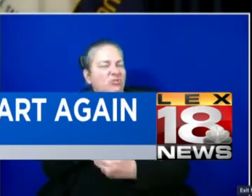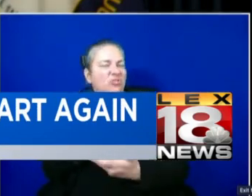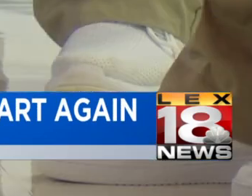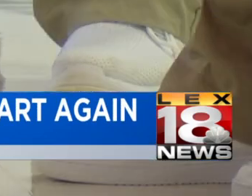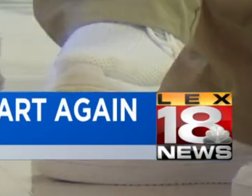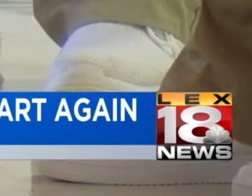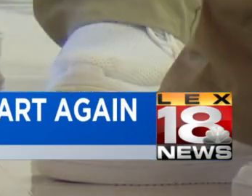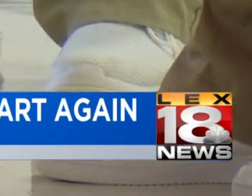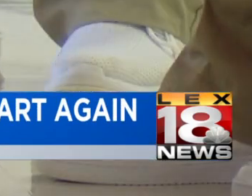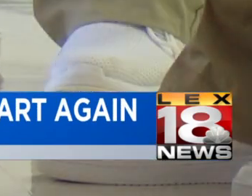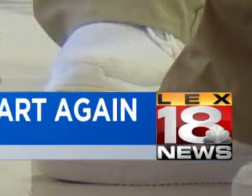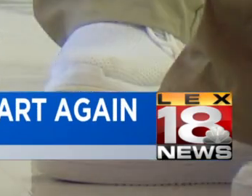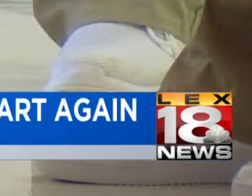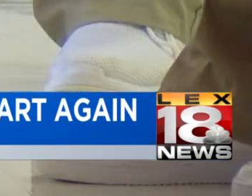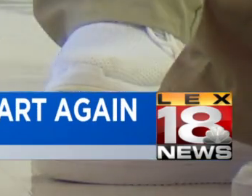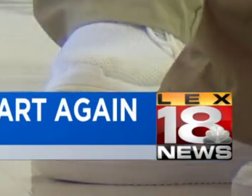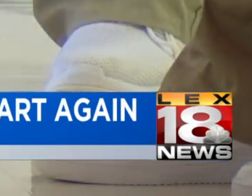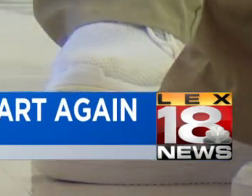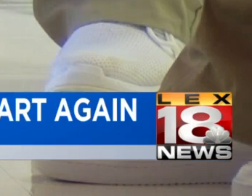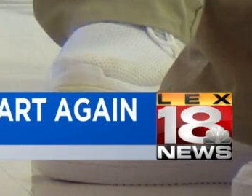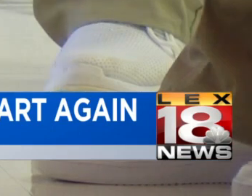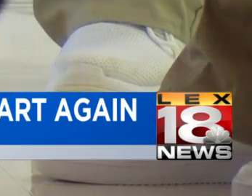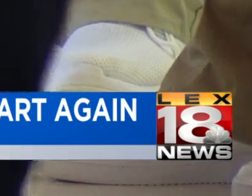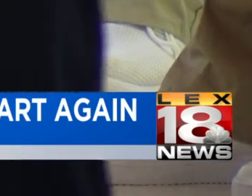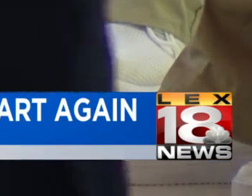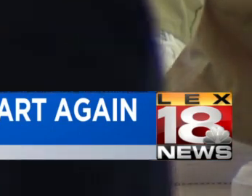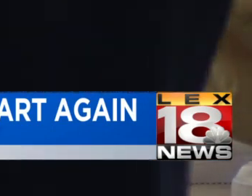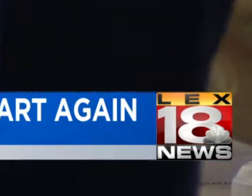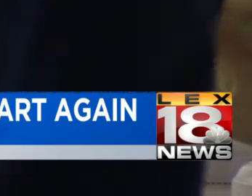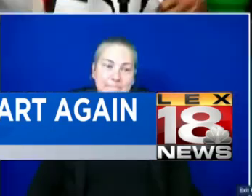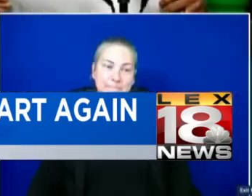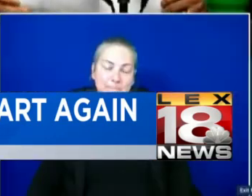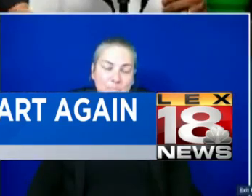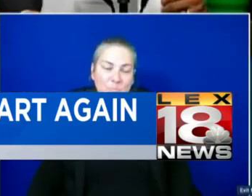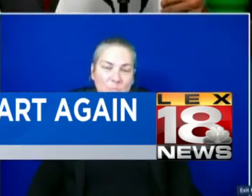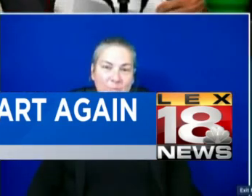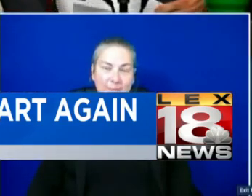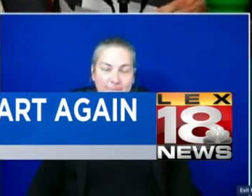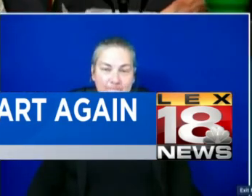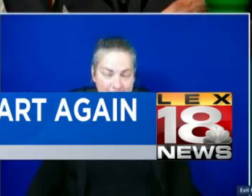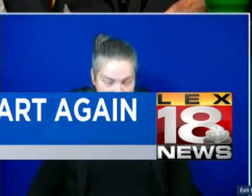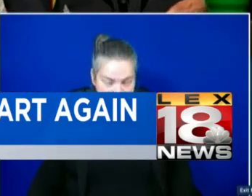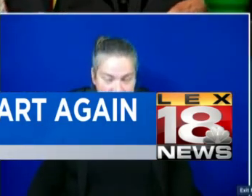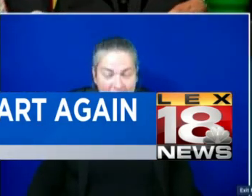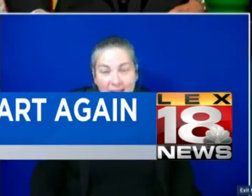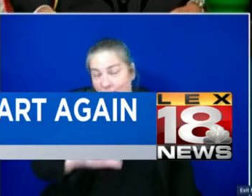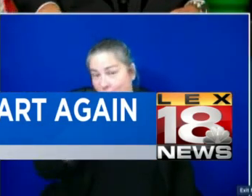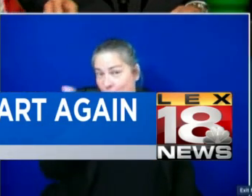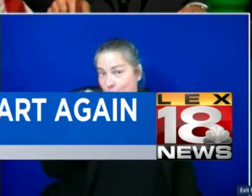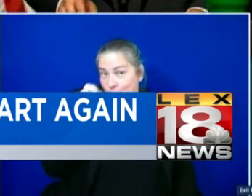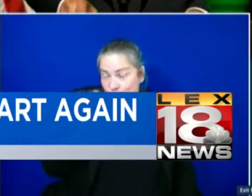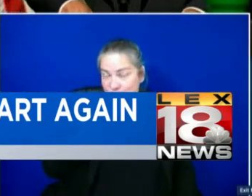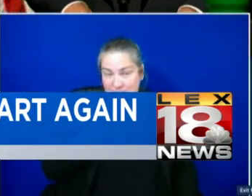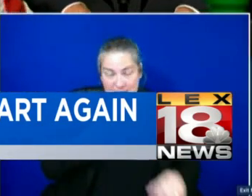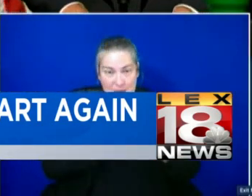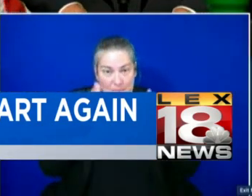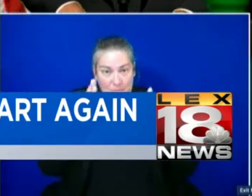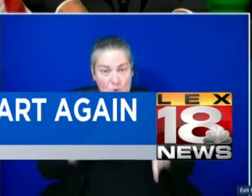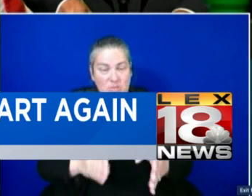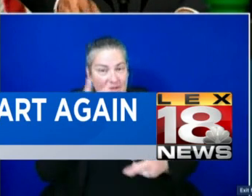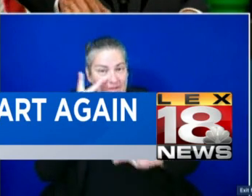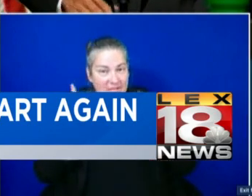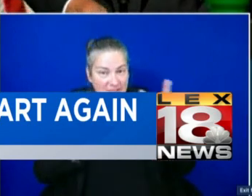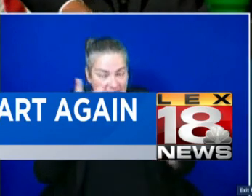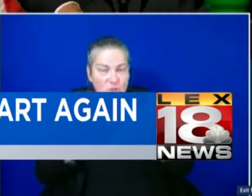Tuesday. But for some families, they were the only minutes that mattered. In other news, in-person visitation will resume